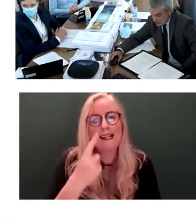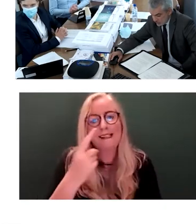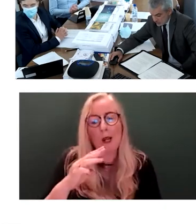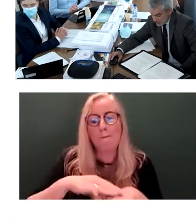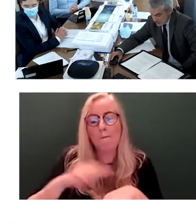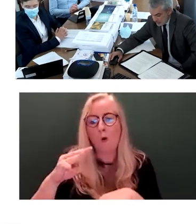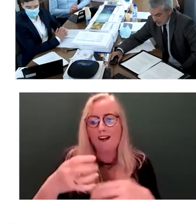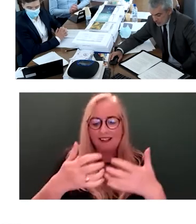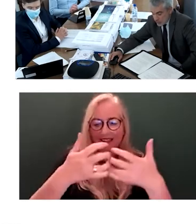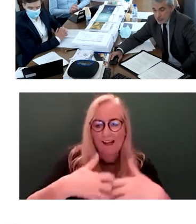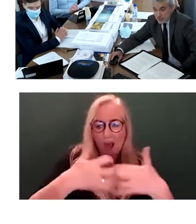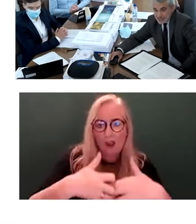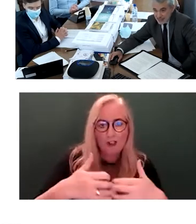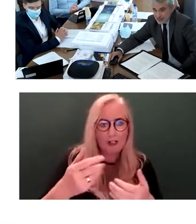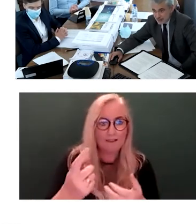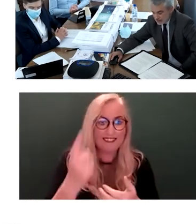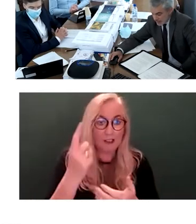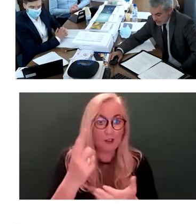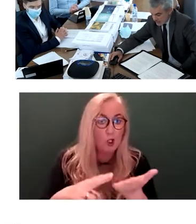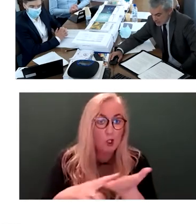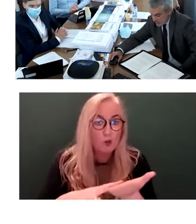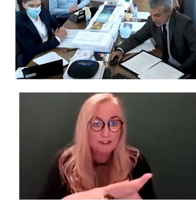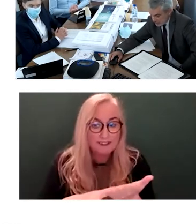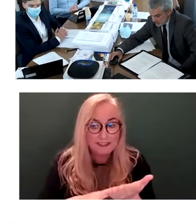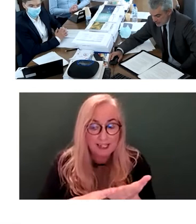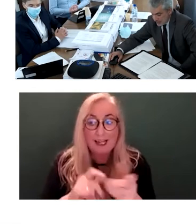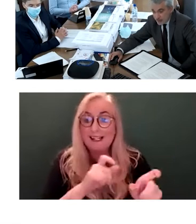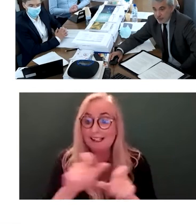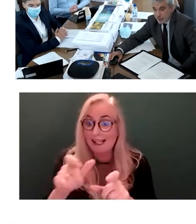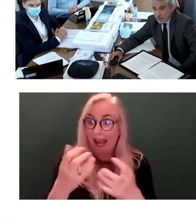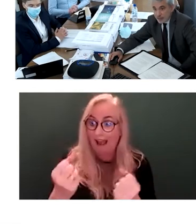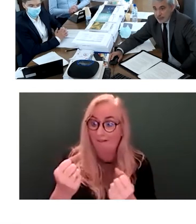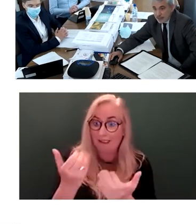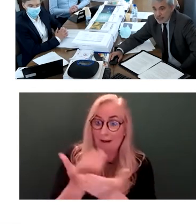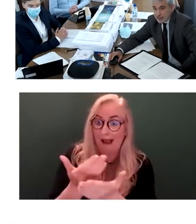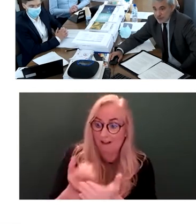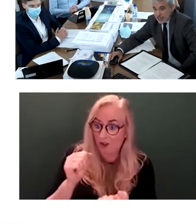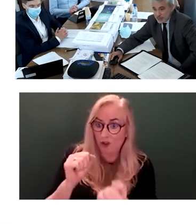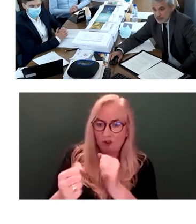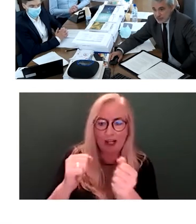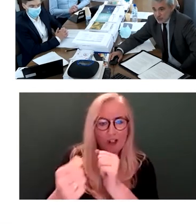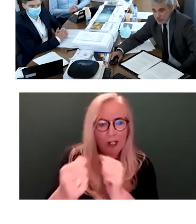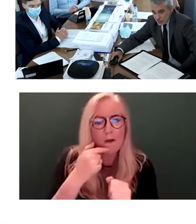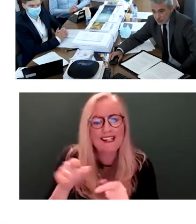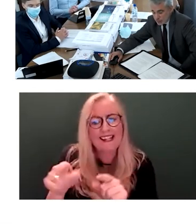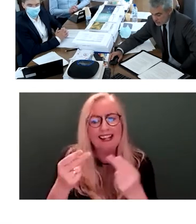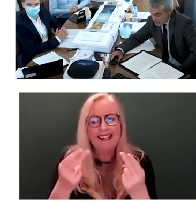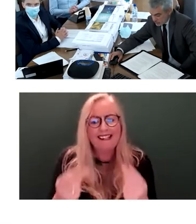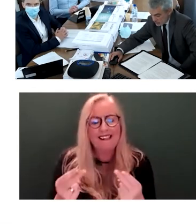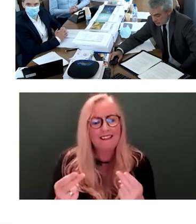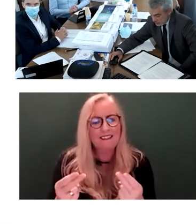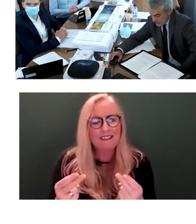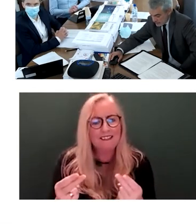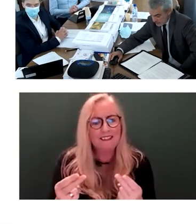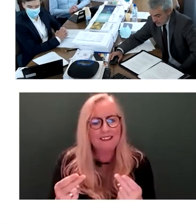devices and new technology, in which the skills in demand are changing, and therefore the need to adapt the skills of the old workforce,